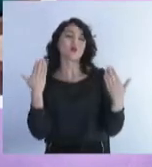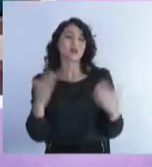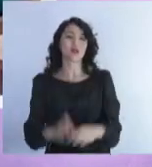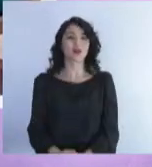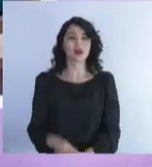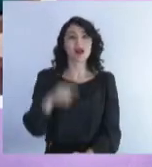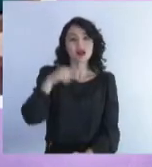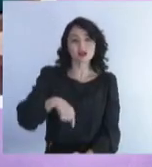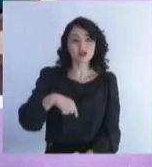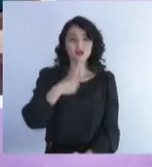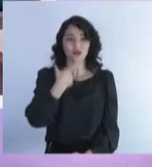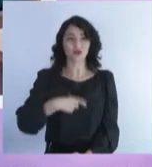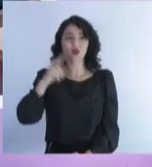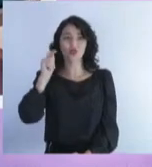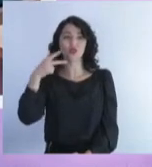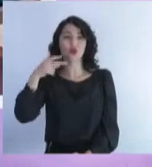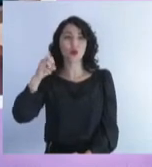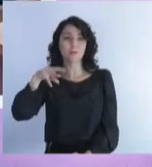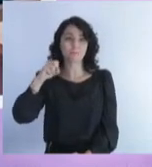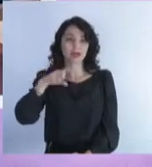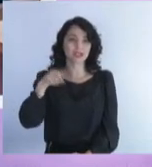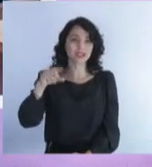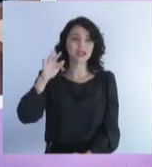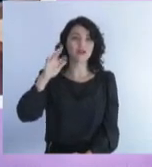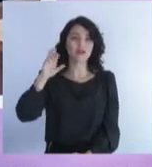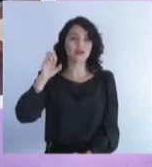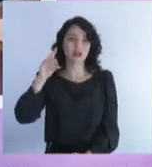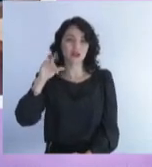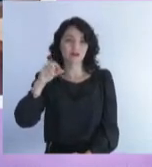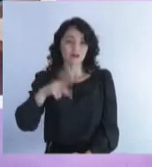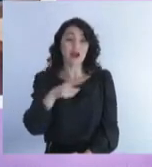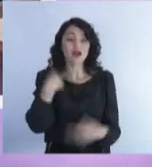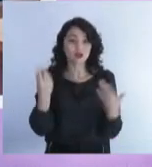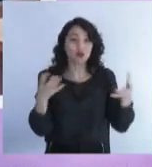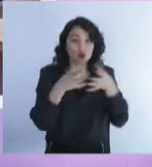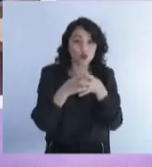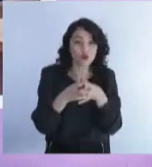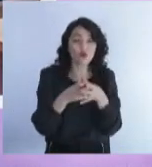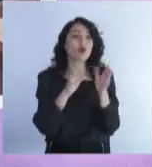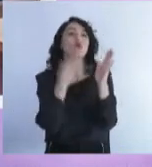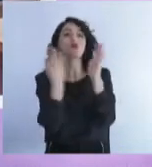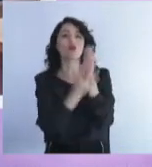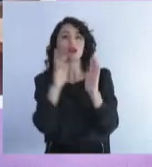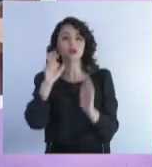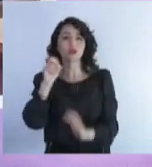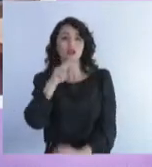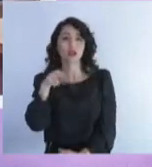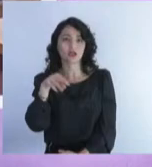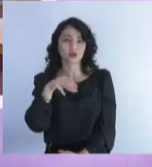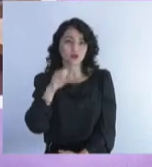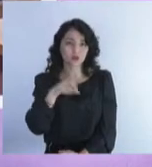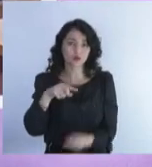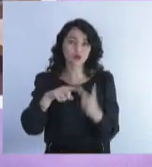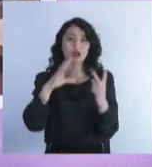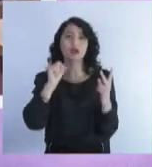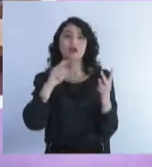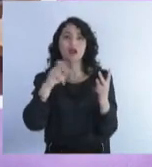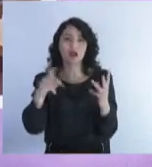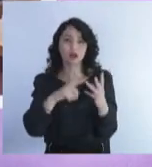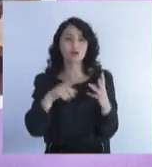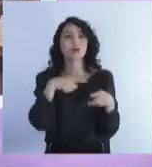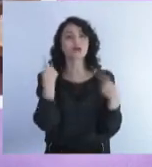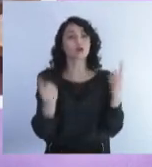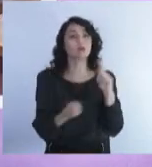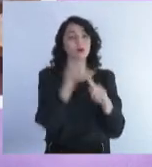Thomas Friedman, and exactly 2 years ago, I was in Chile with the Erasmus Foundation, CAP, and UC Innovation Center for the